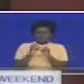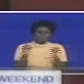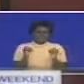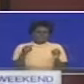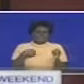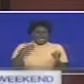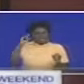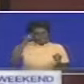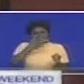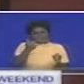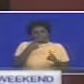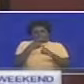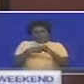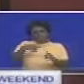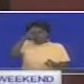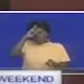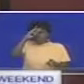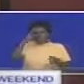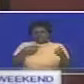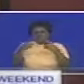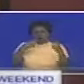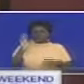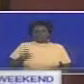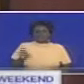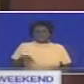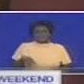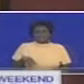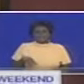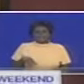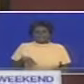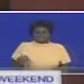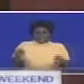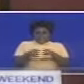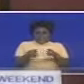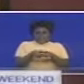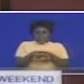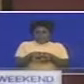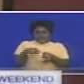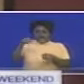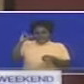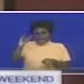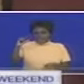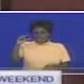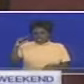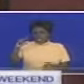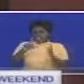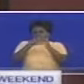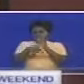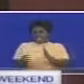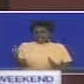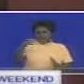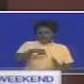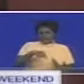the police spokeswoman. And then the IG would come later and